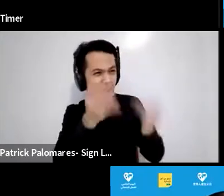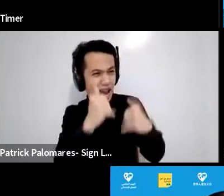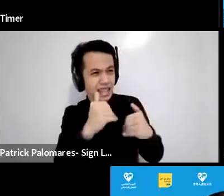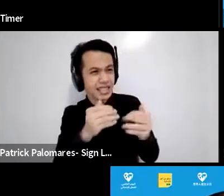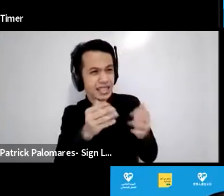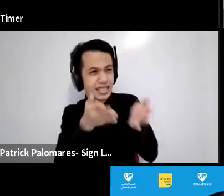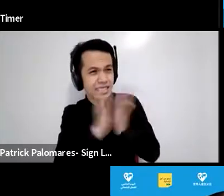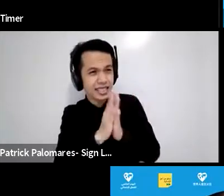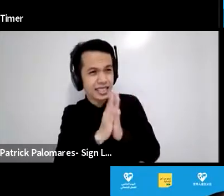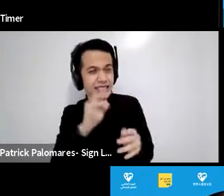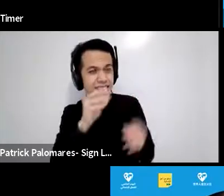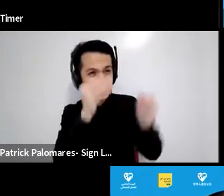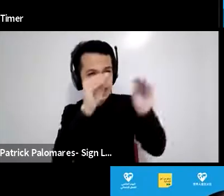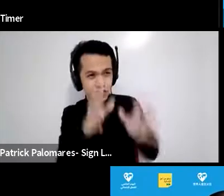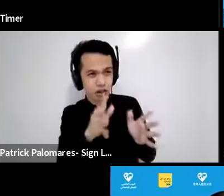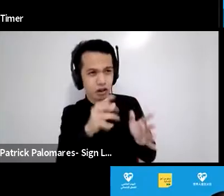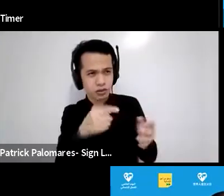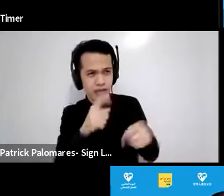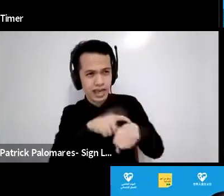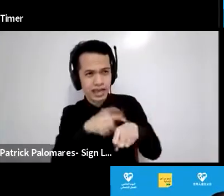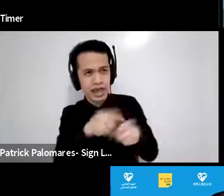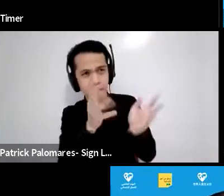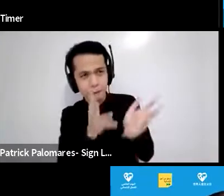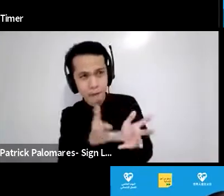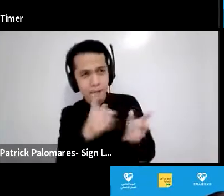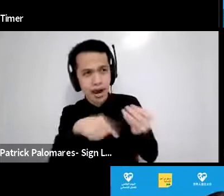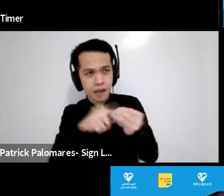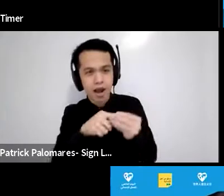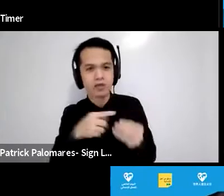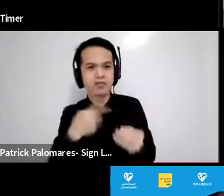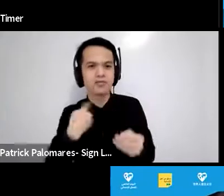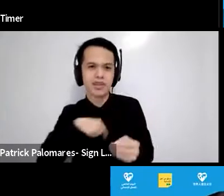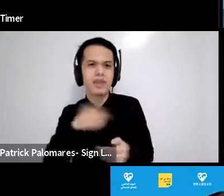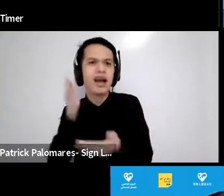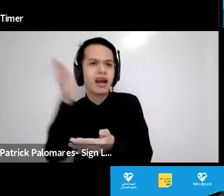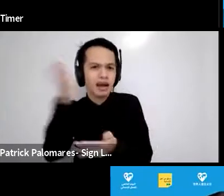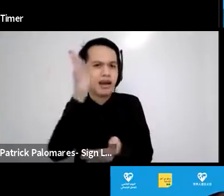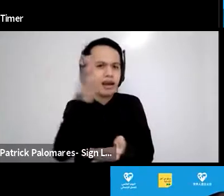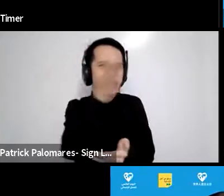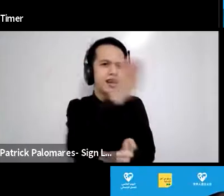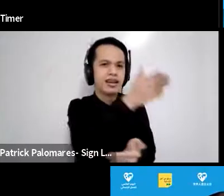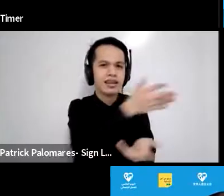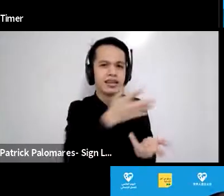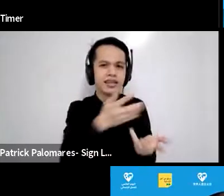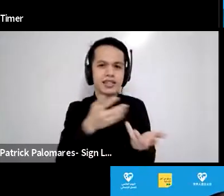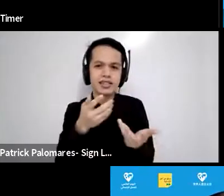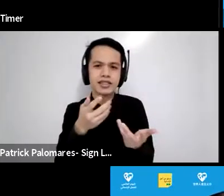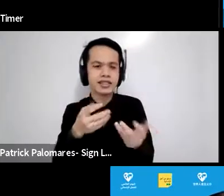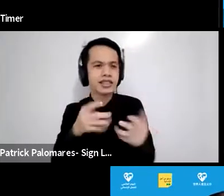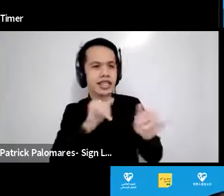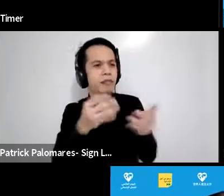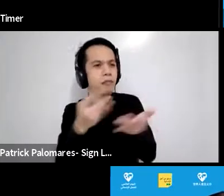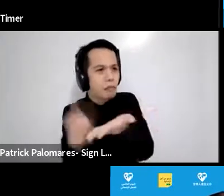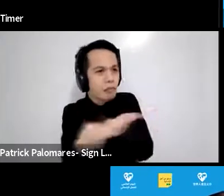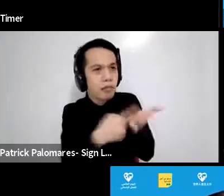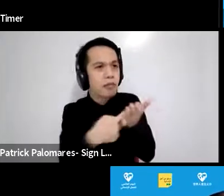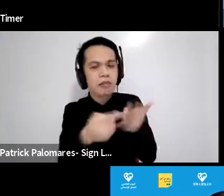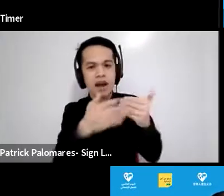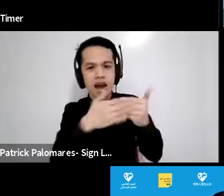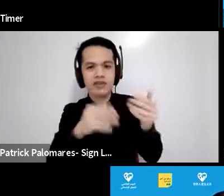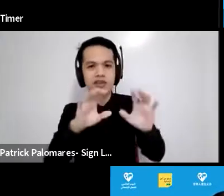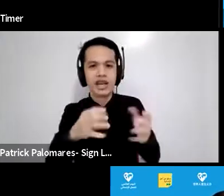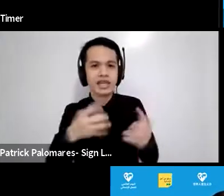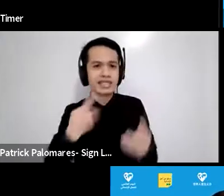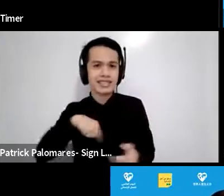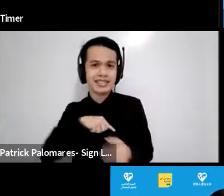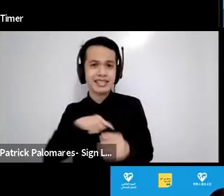us 5 minutes of their time in order to talk about the climate crisis and invite students to go outside and talk about it after class. It